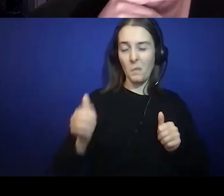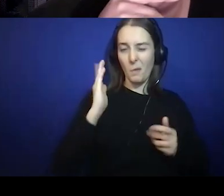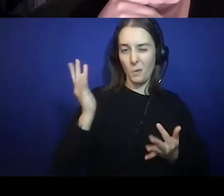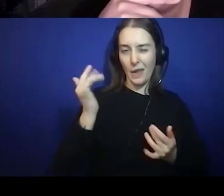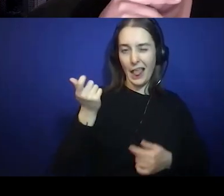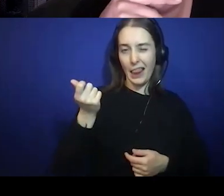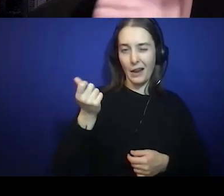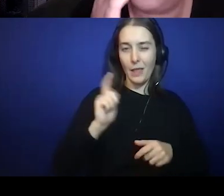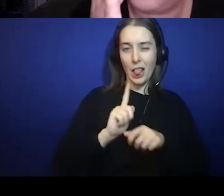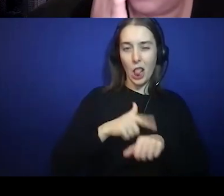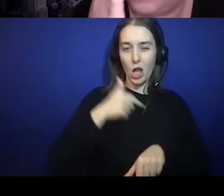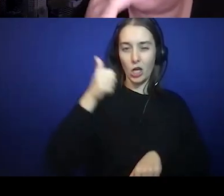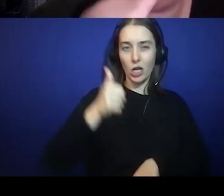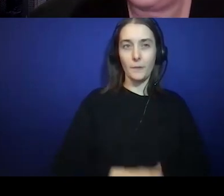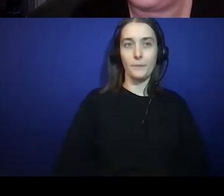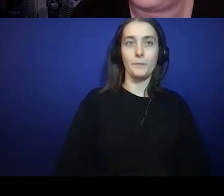longer.